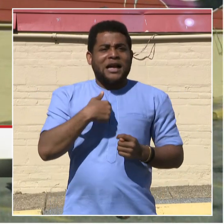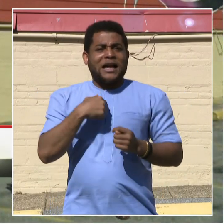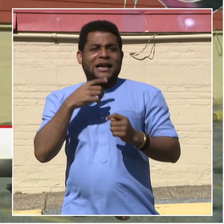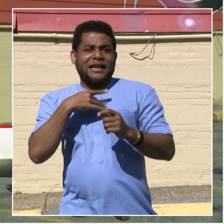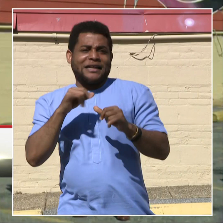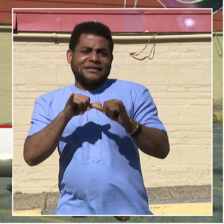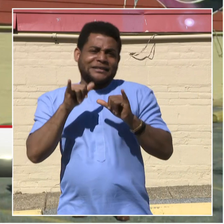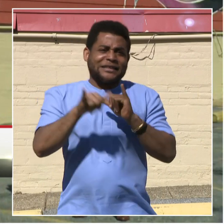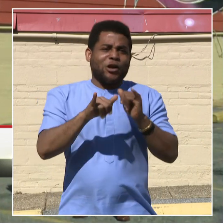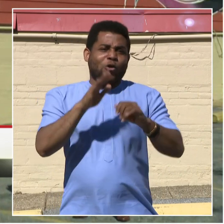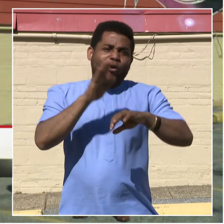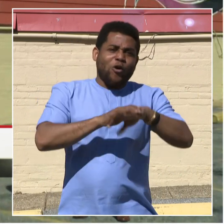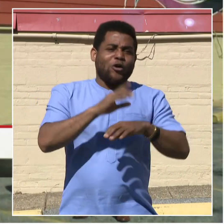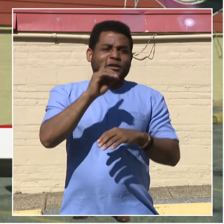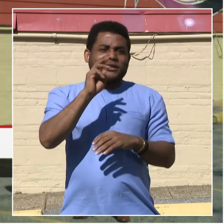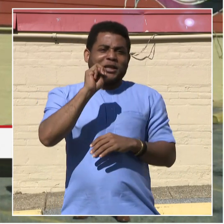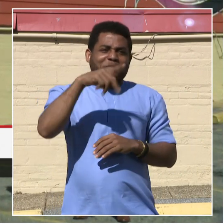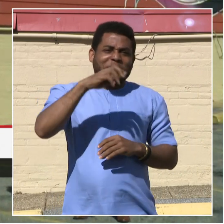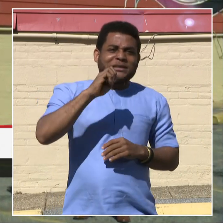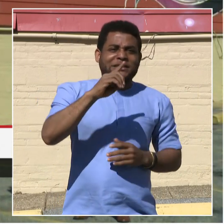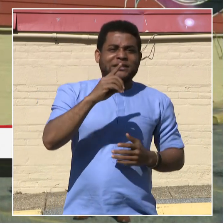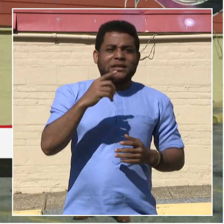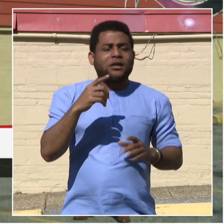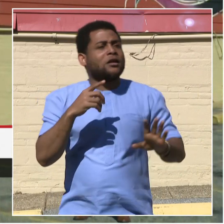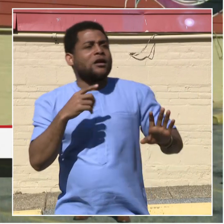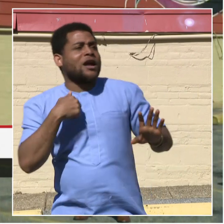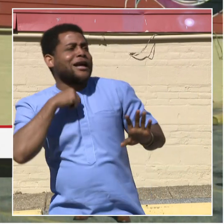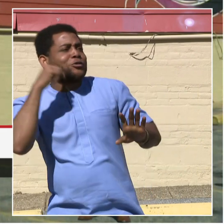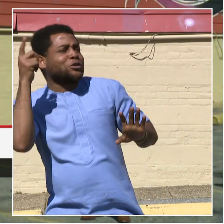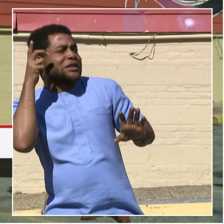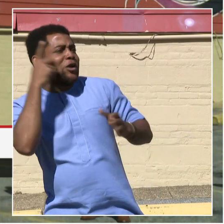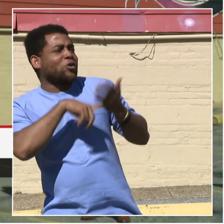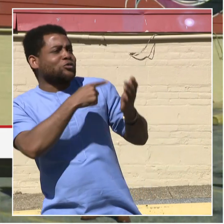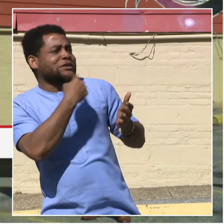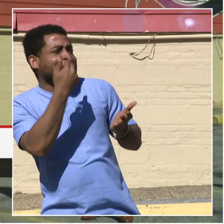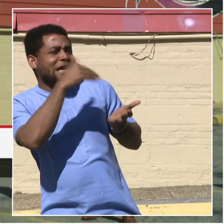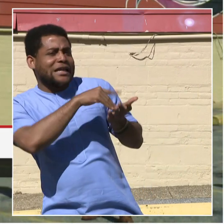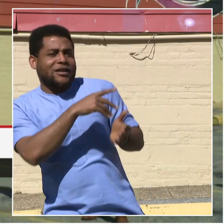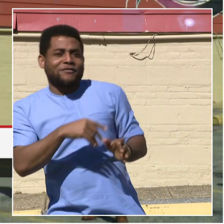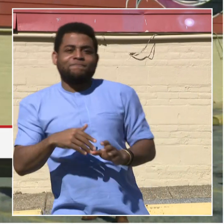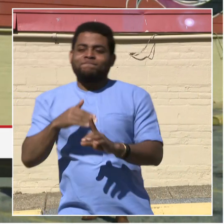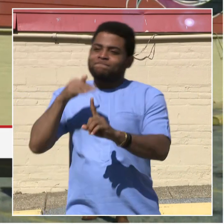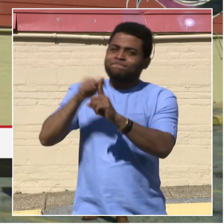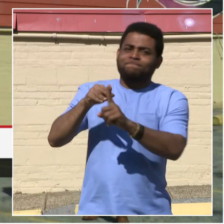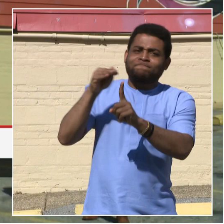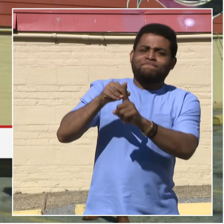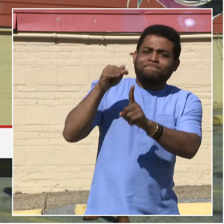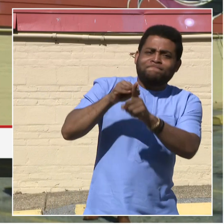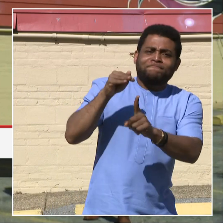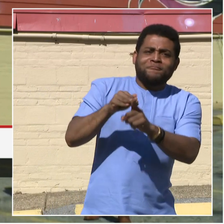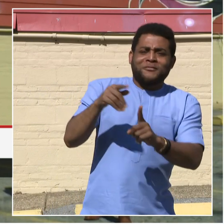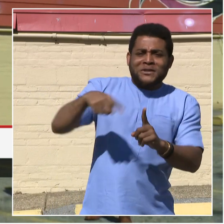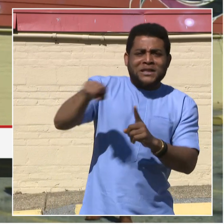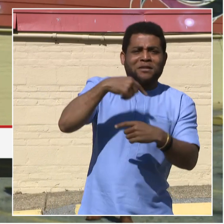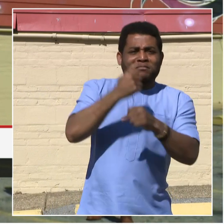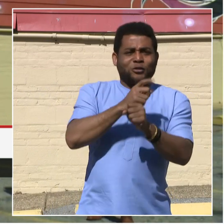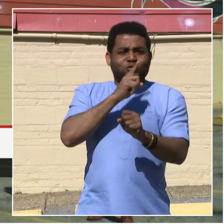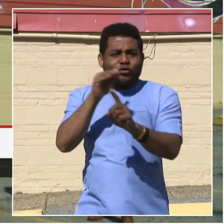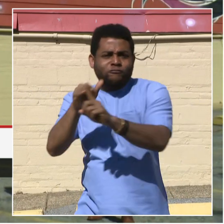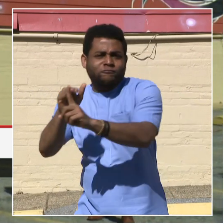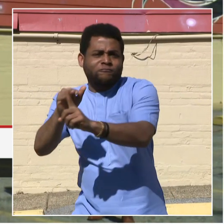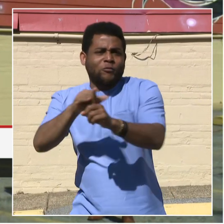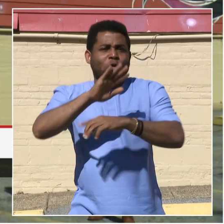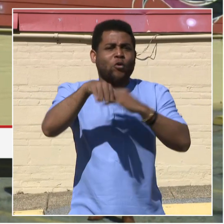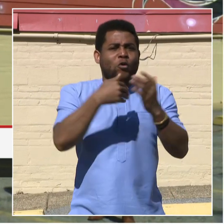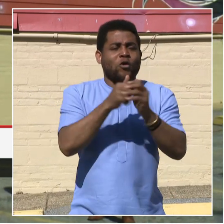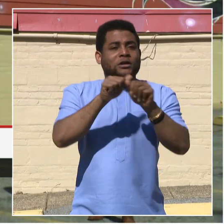didn't hear you have them repeat that, John. Stay on DMPED. Stay on all my agencies, actually, because